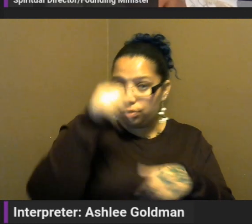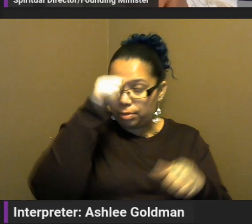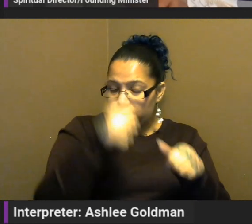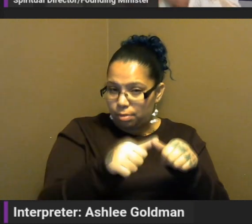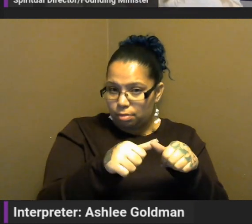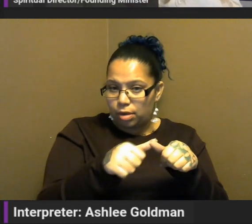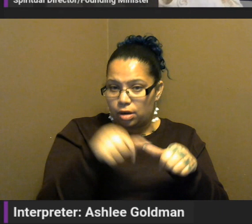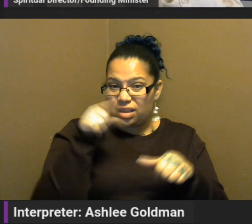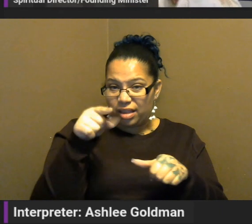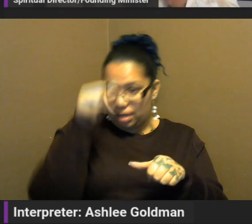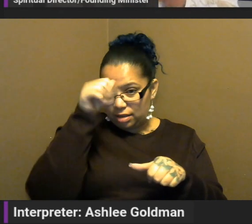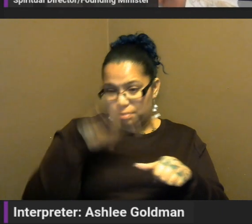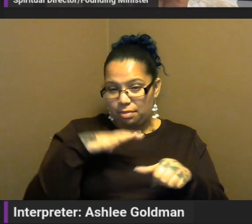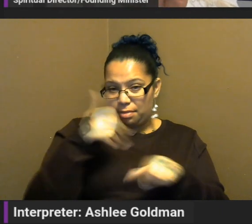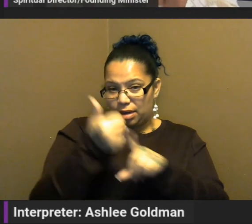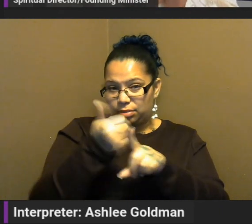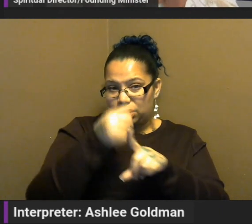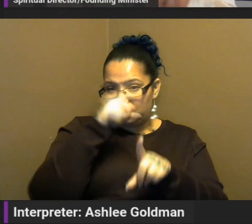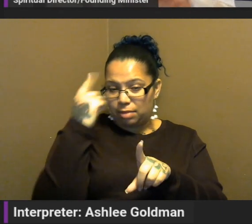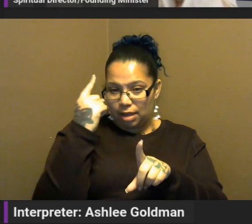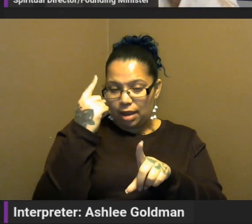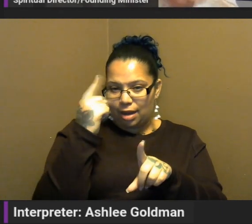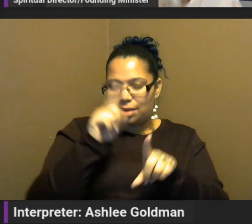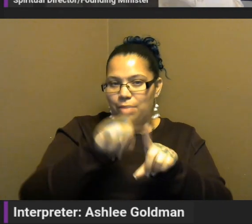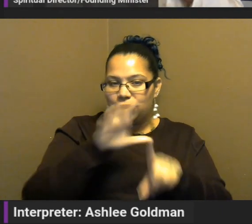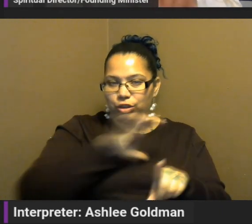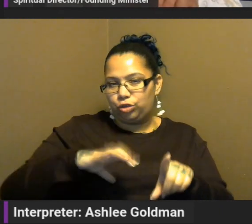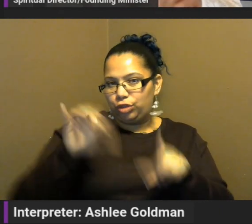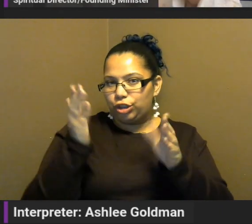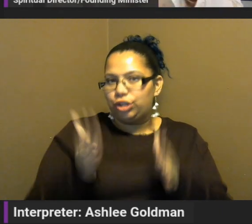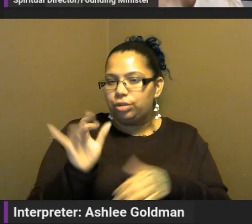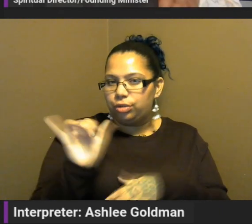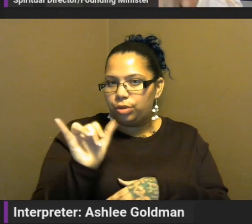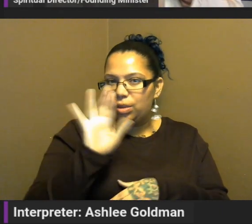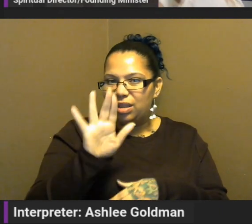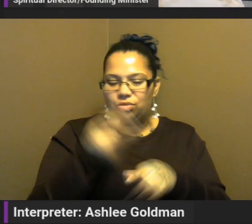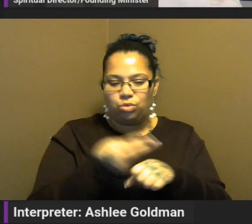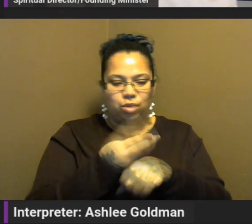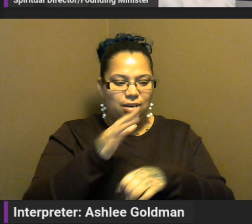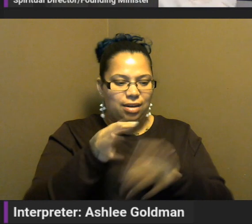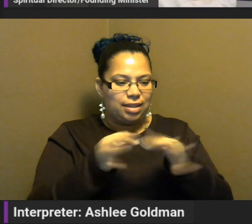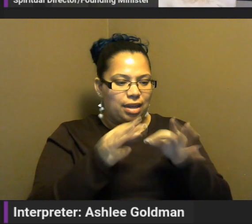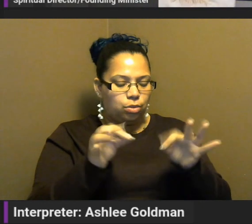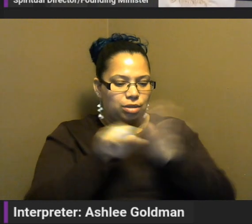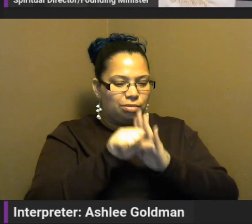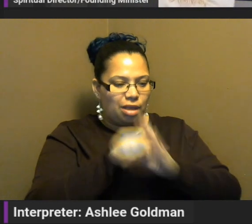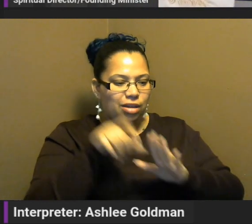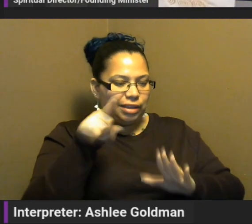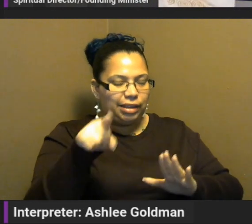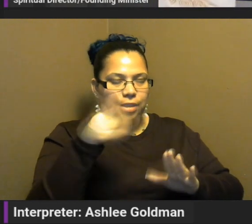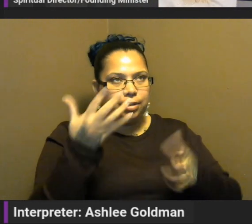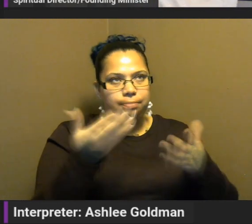black man, but he's also a Christian, and he's using the language and the symbology that he